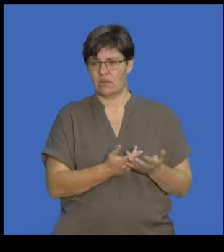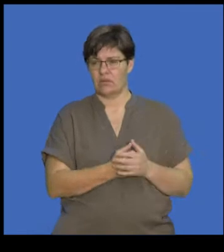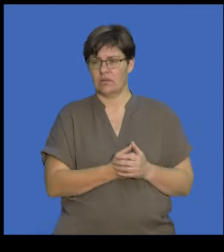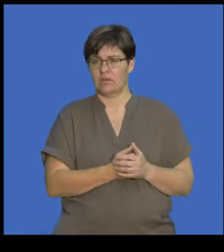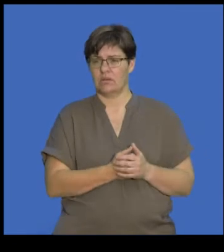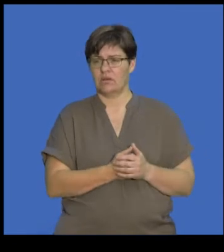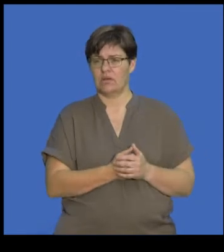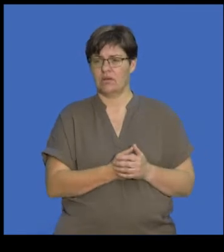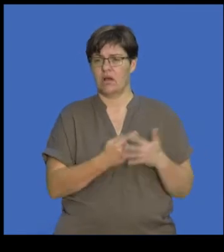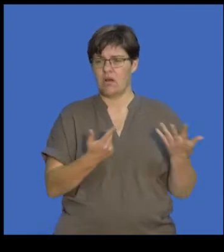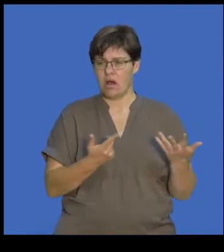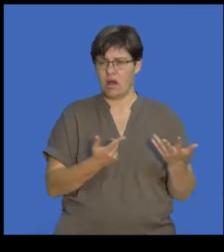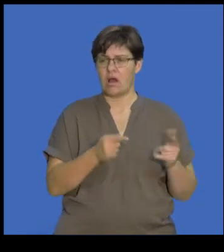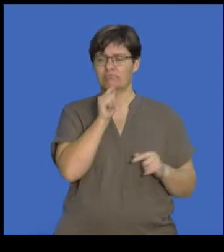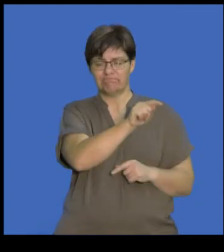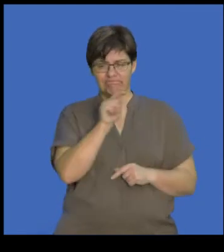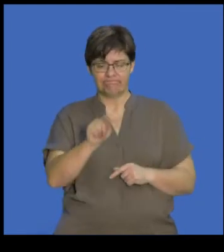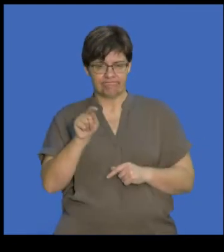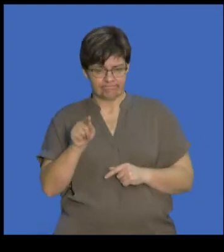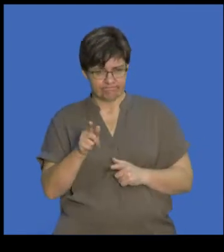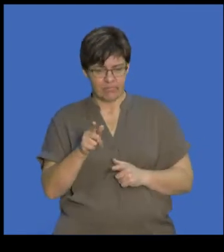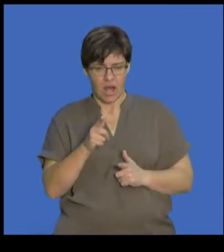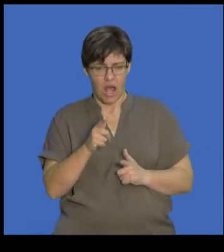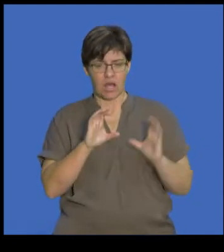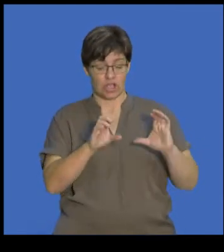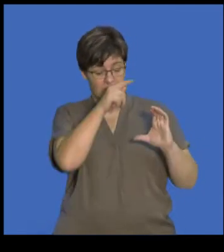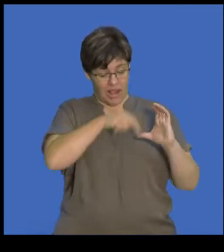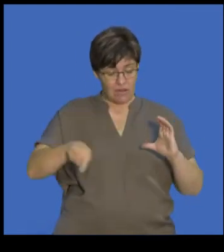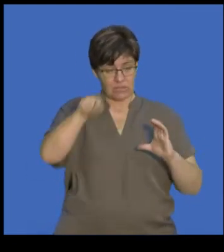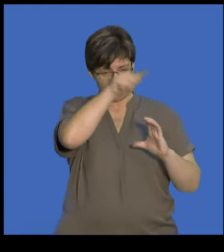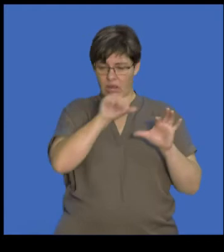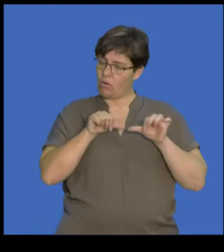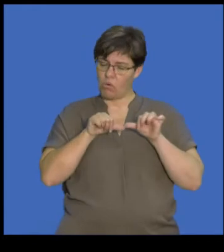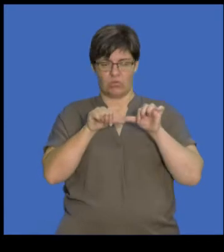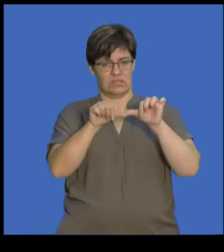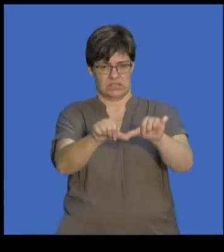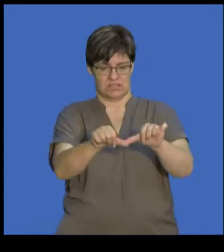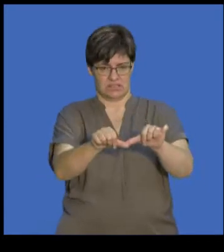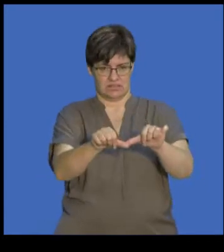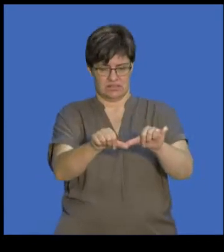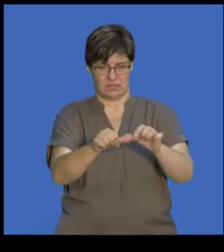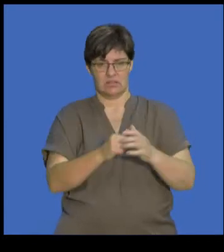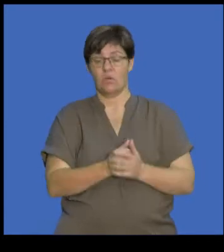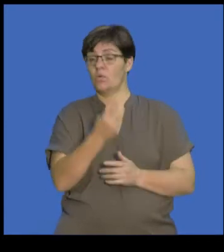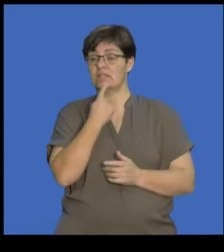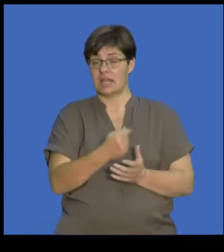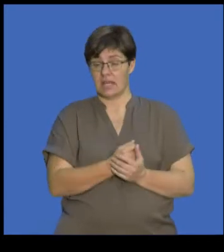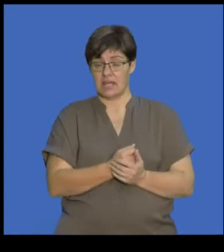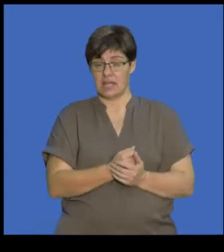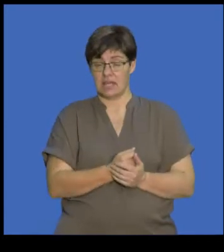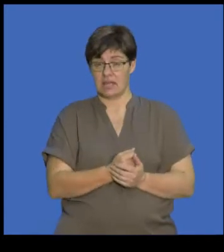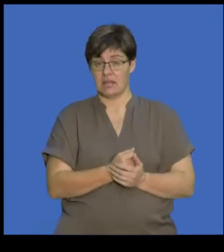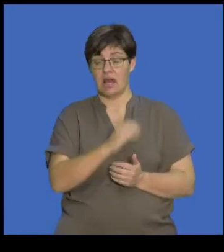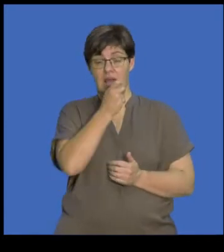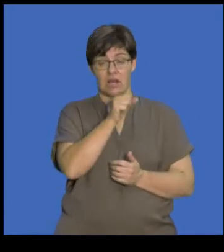So all the current in this circuit remains constant in a series. So we are saying, in short,